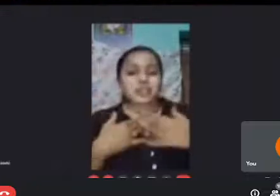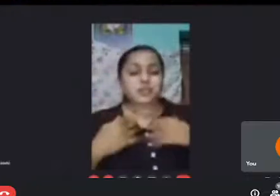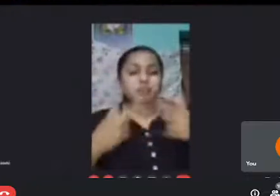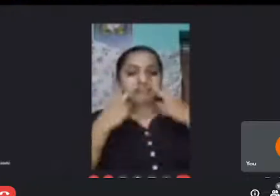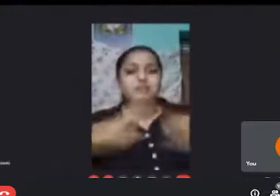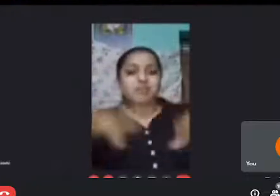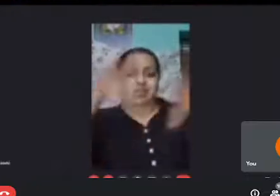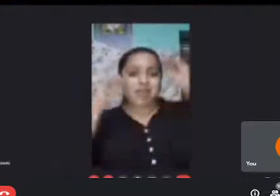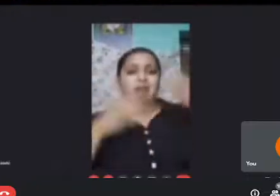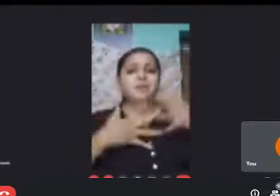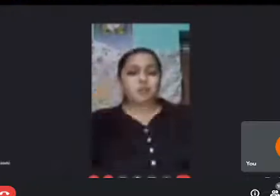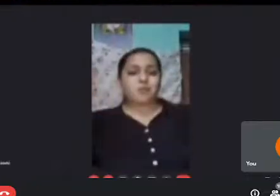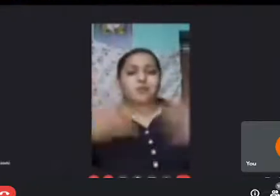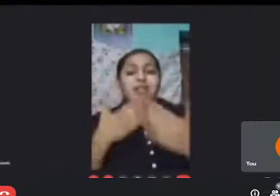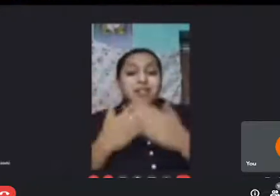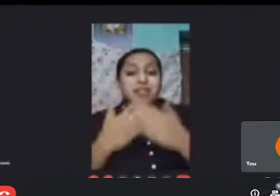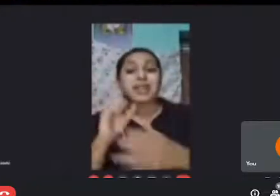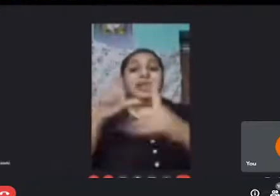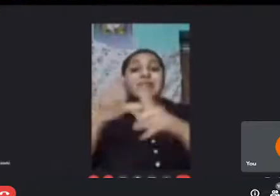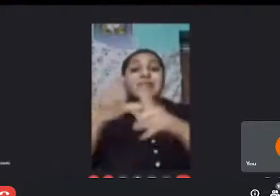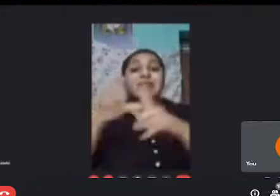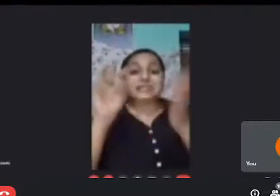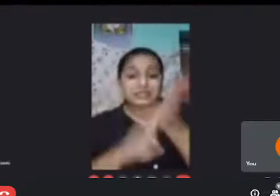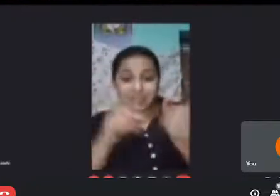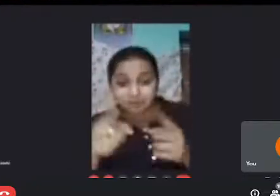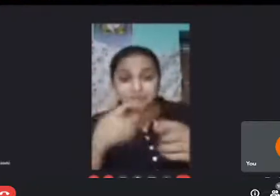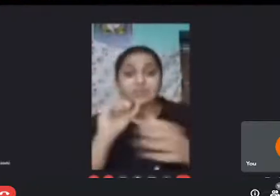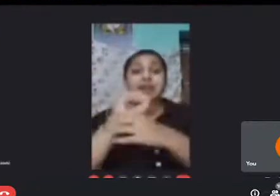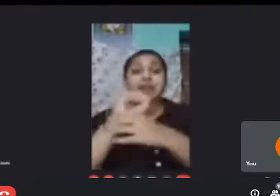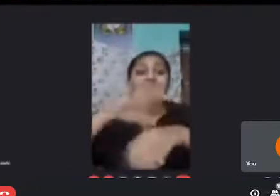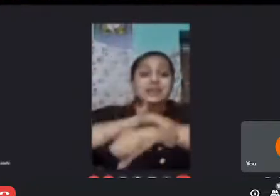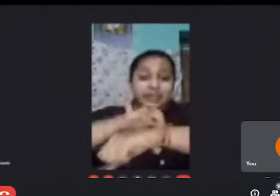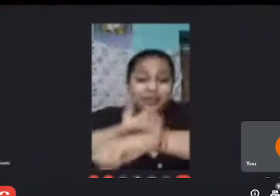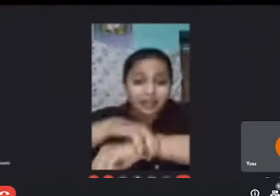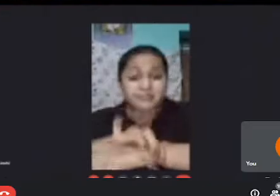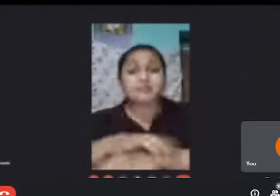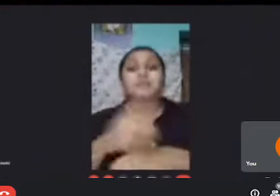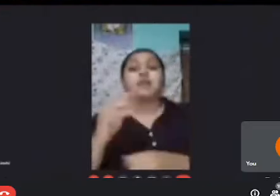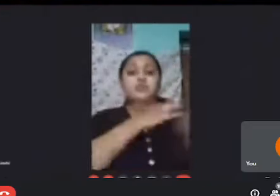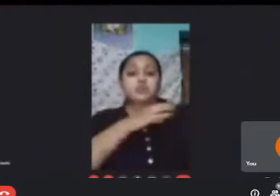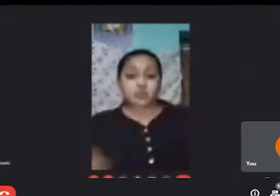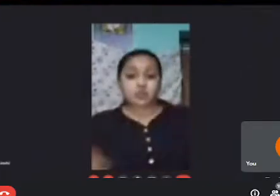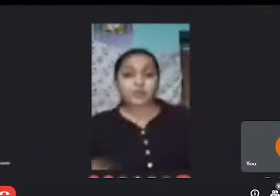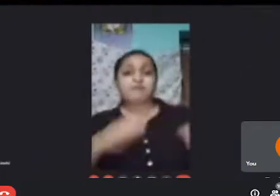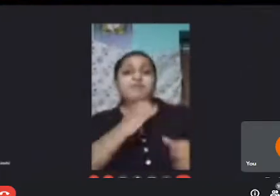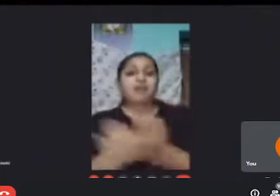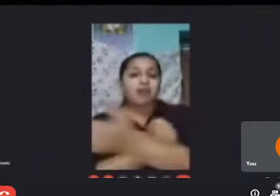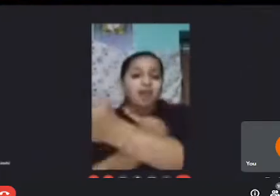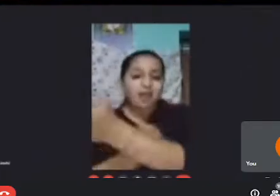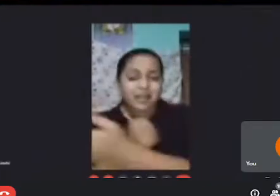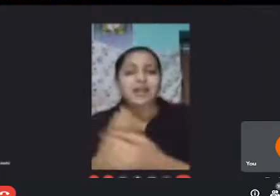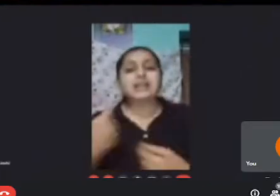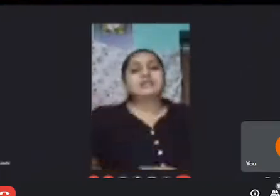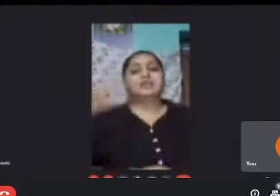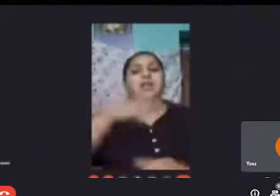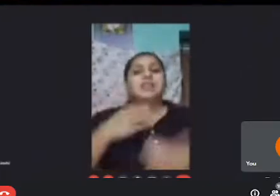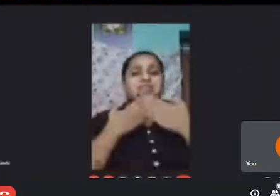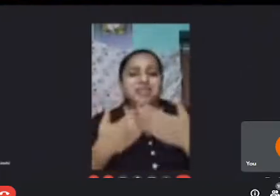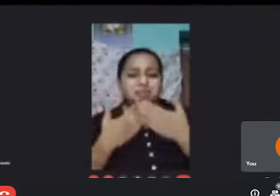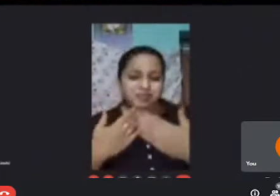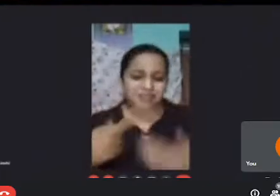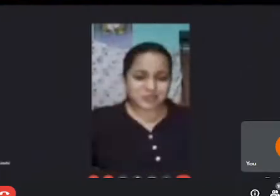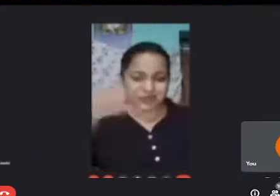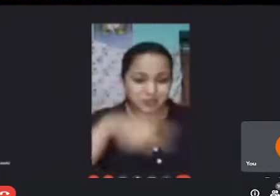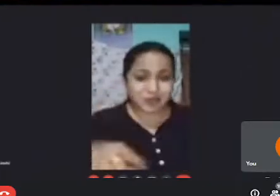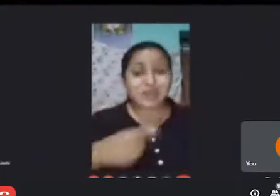Deepu, Nirav, Saurav, and Alka, and the audience who are